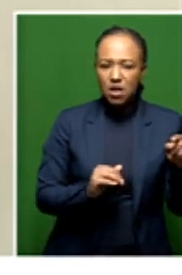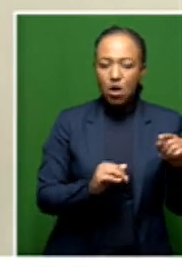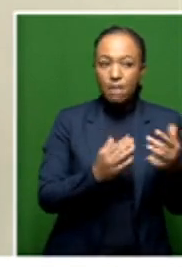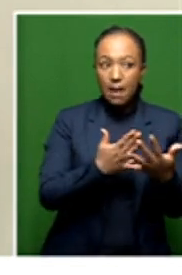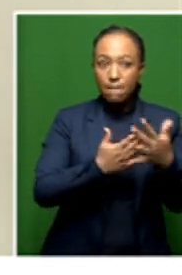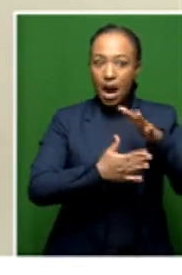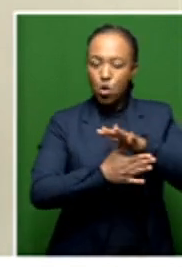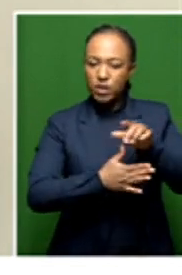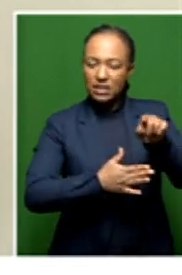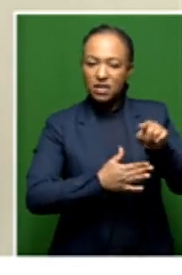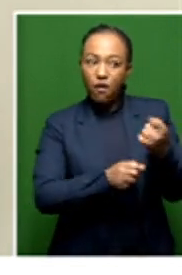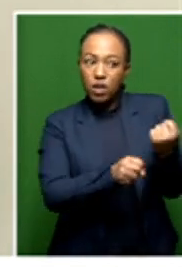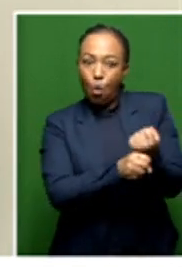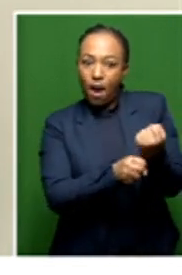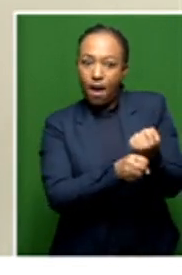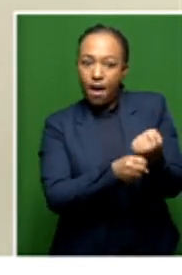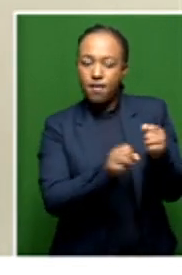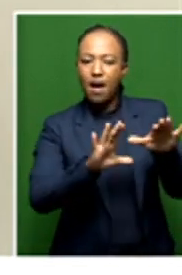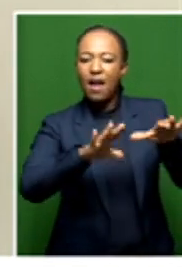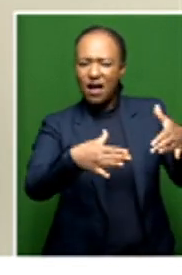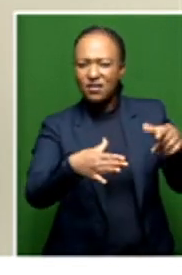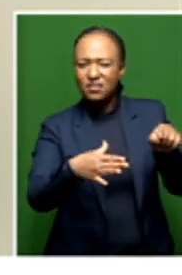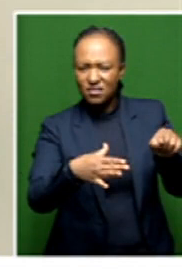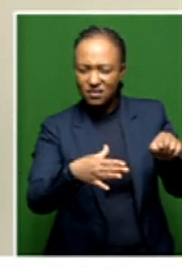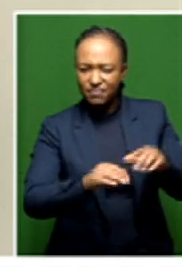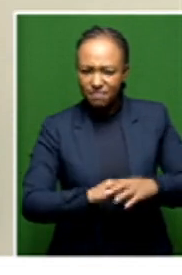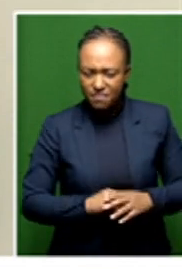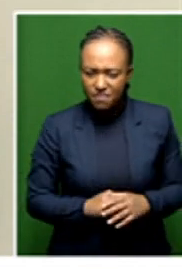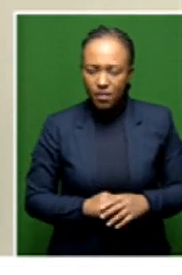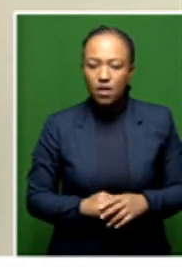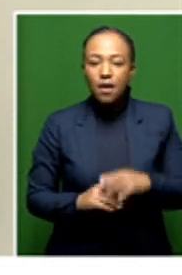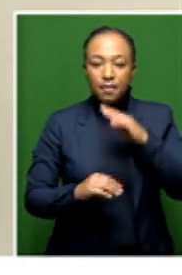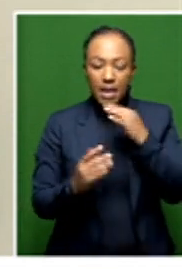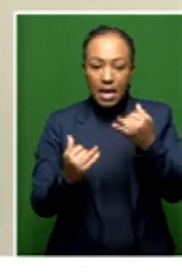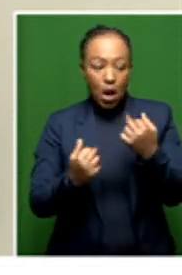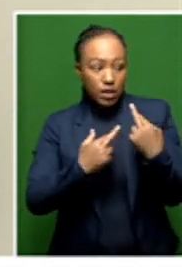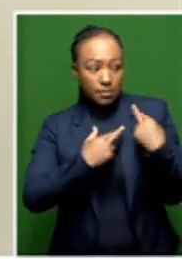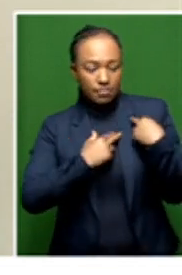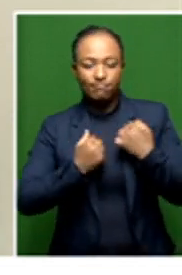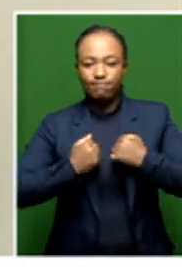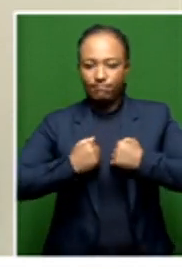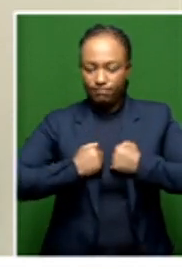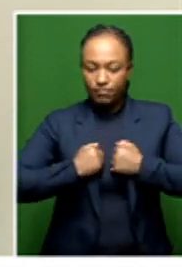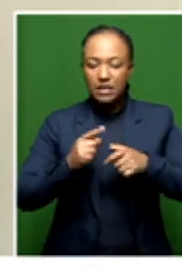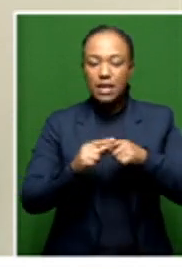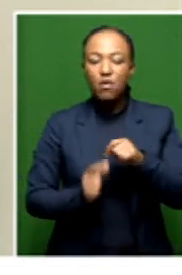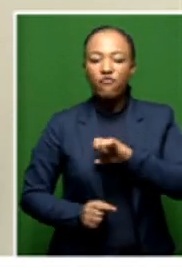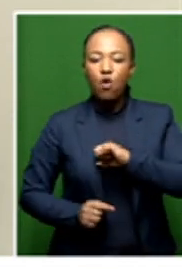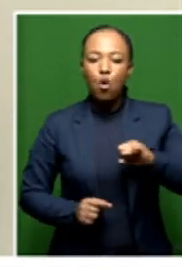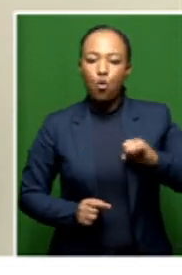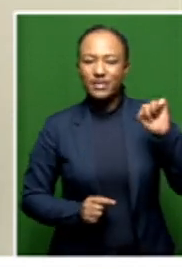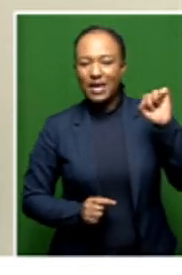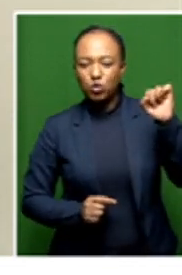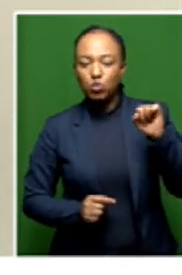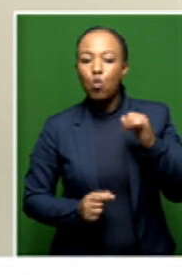primary motive, which is the working class. And therefore, our responsibility as the party and as Cosatu in the